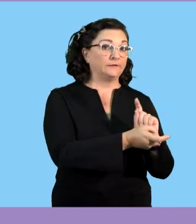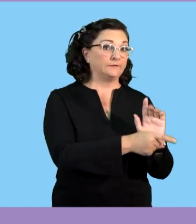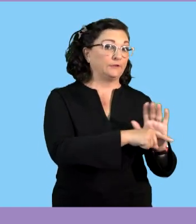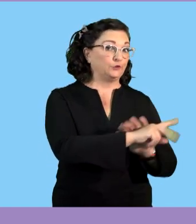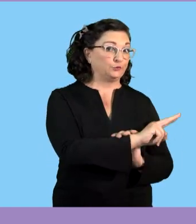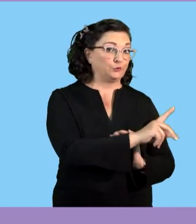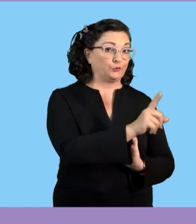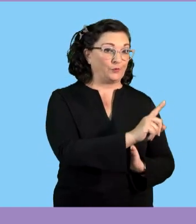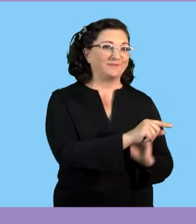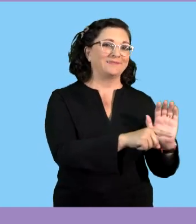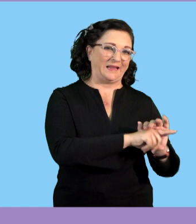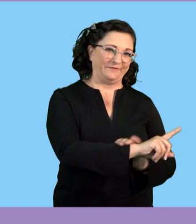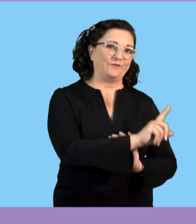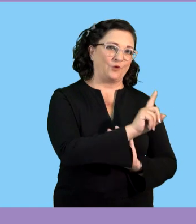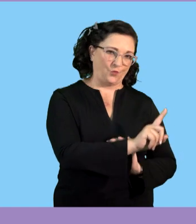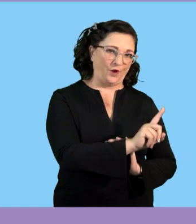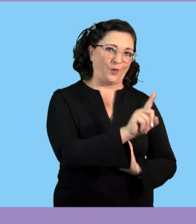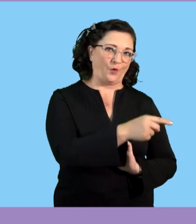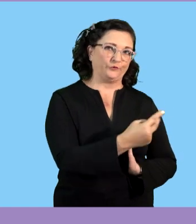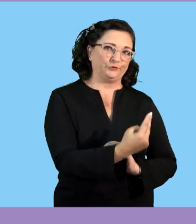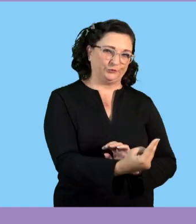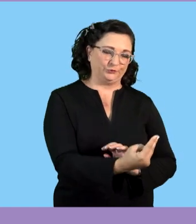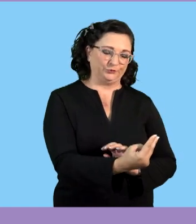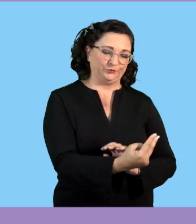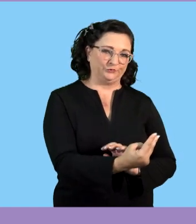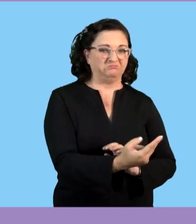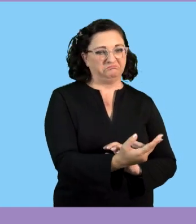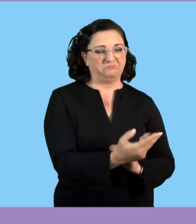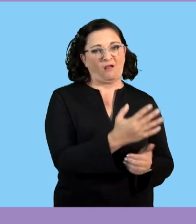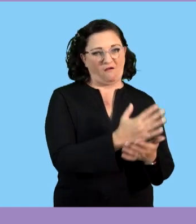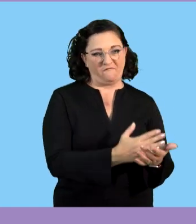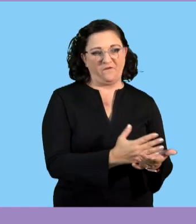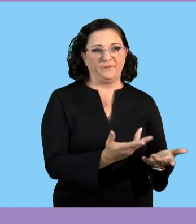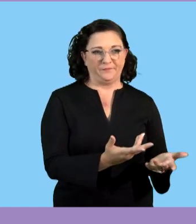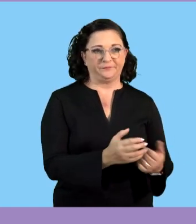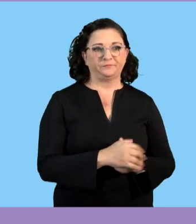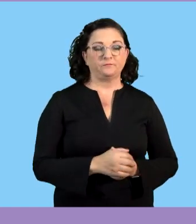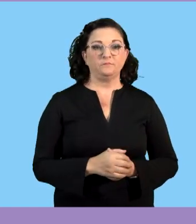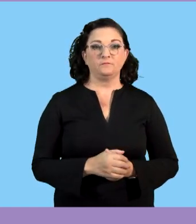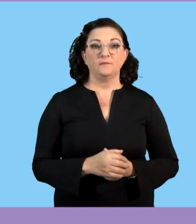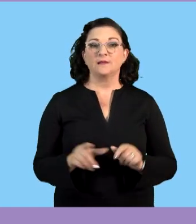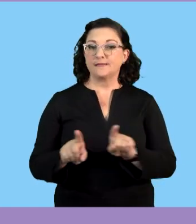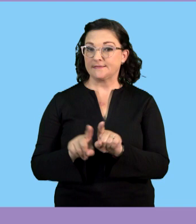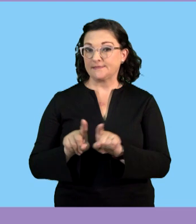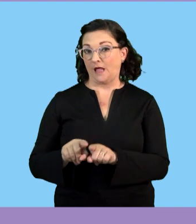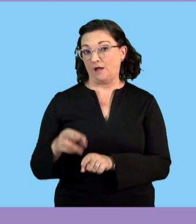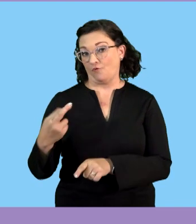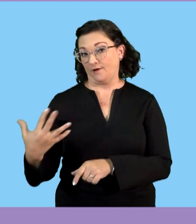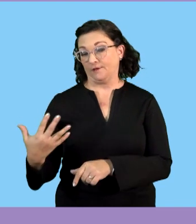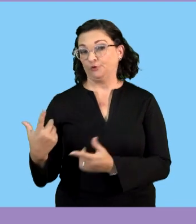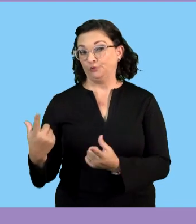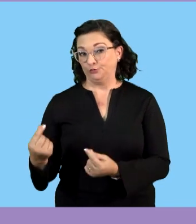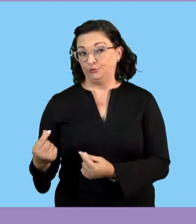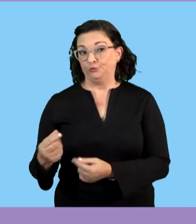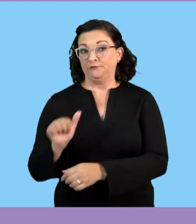2, and that is a negative 1/2, or 1/2. We are going to do the same thing